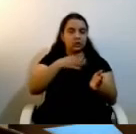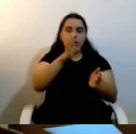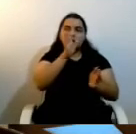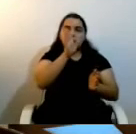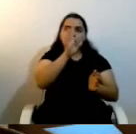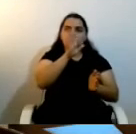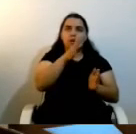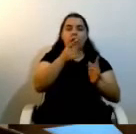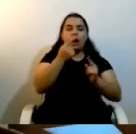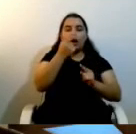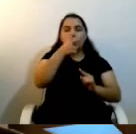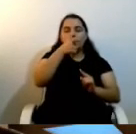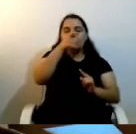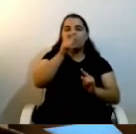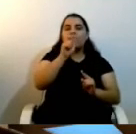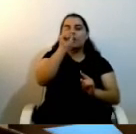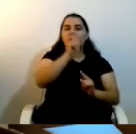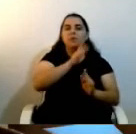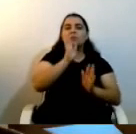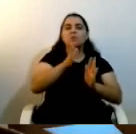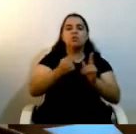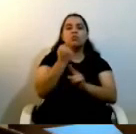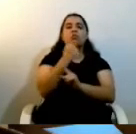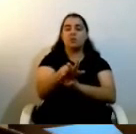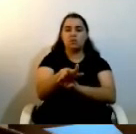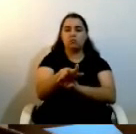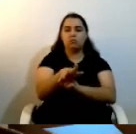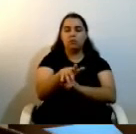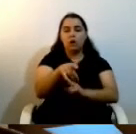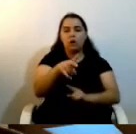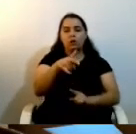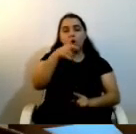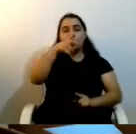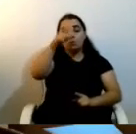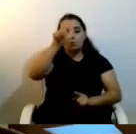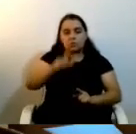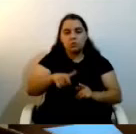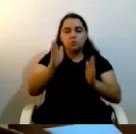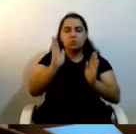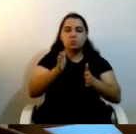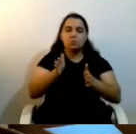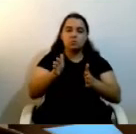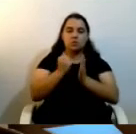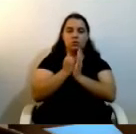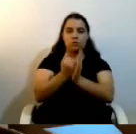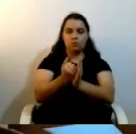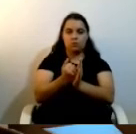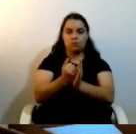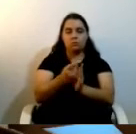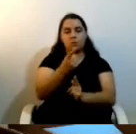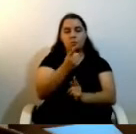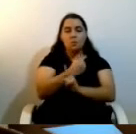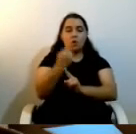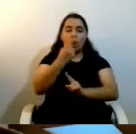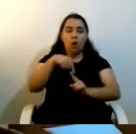us, the users, because we need to learn how to train and